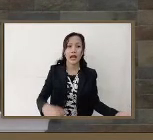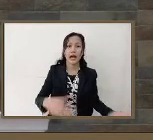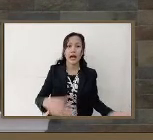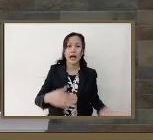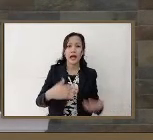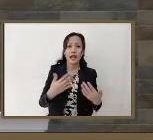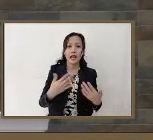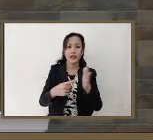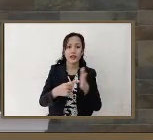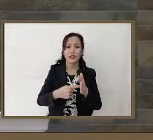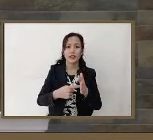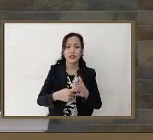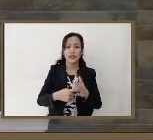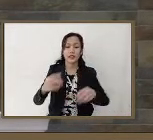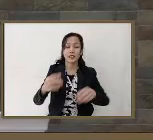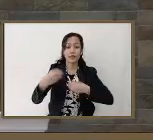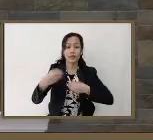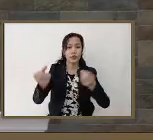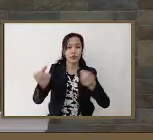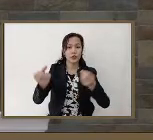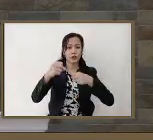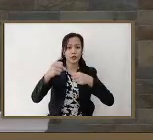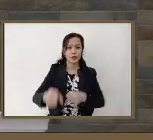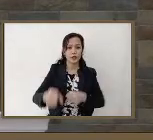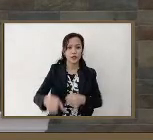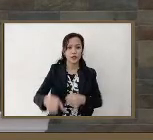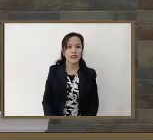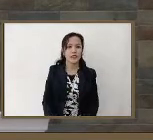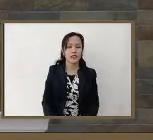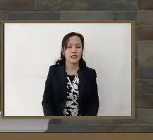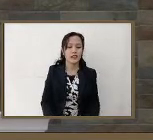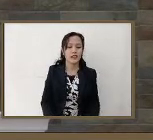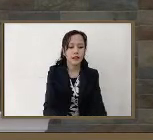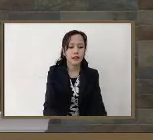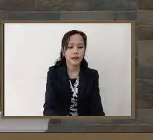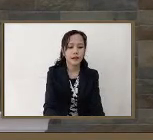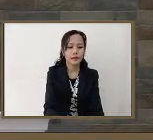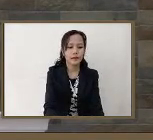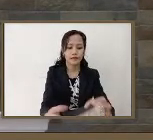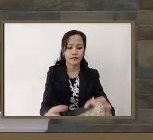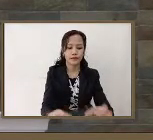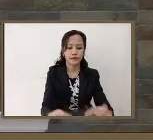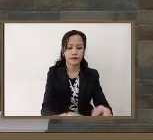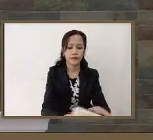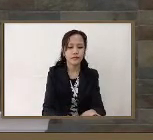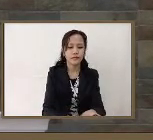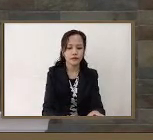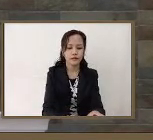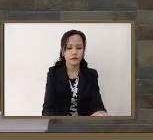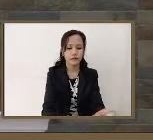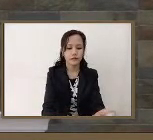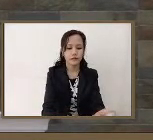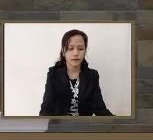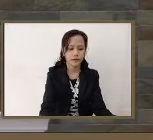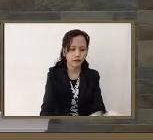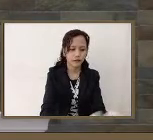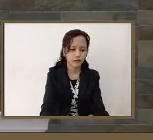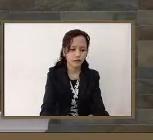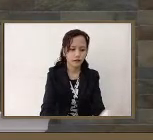2 Samuel. Alright, 2 Samuel, open your Bibles please in the book of 2 Samuel chapter